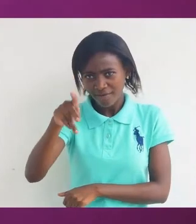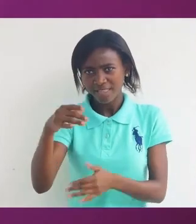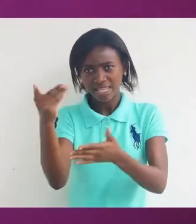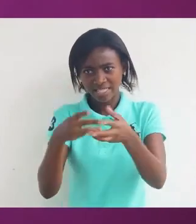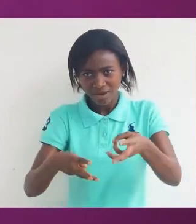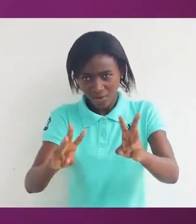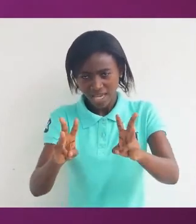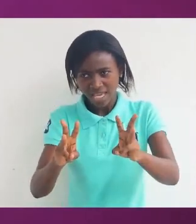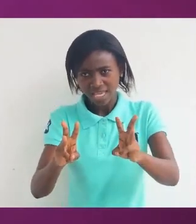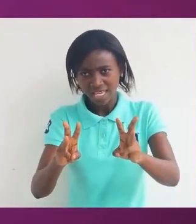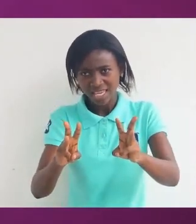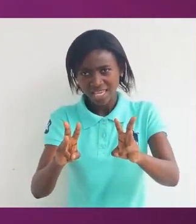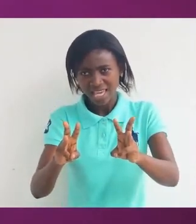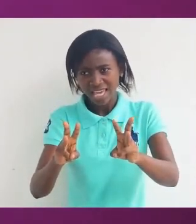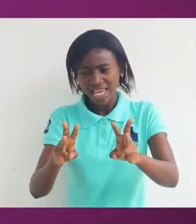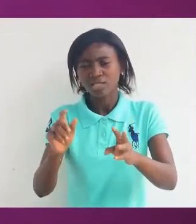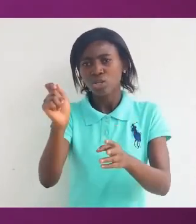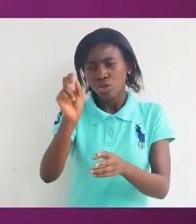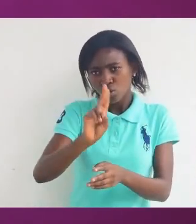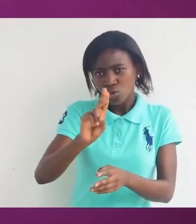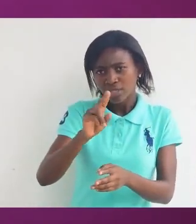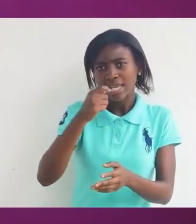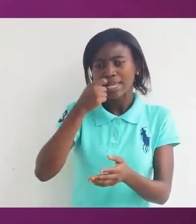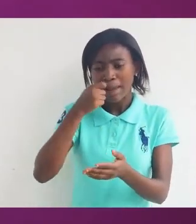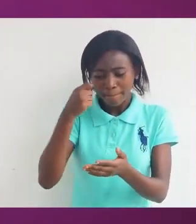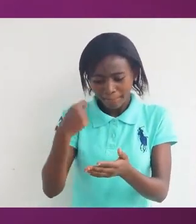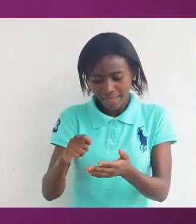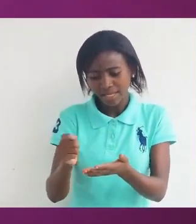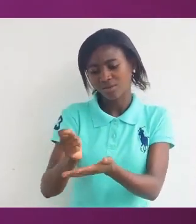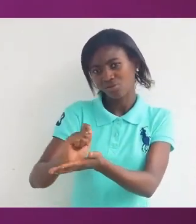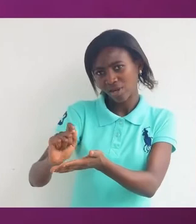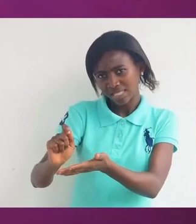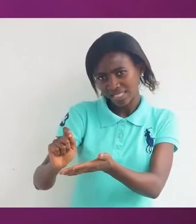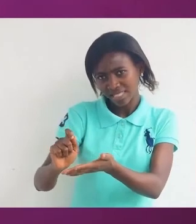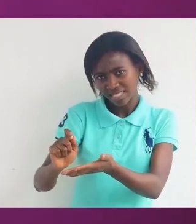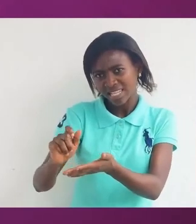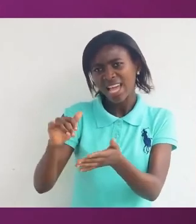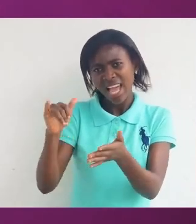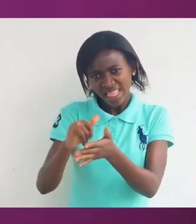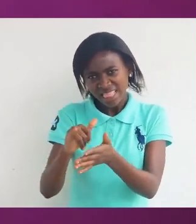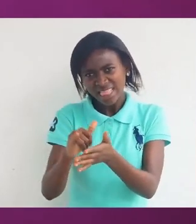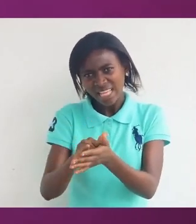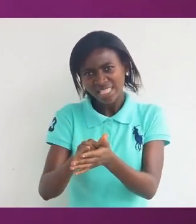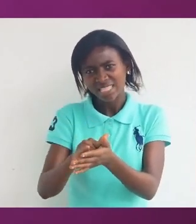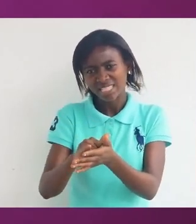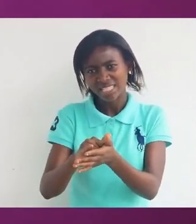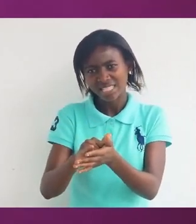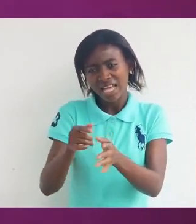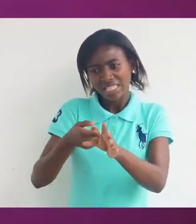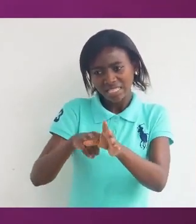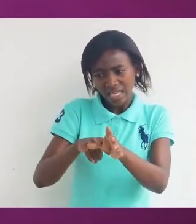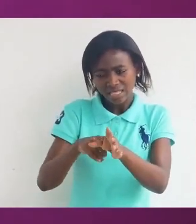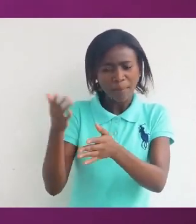other hand, is the art of fine pen writing. Calligraphy writing style came